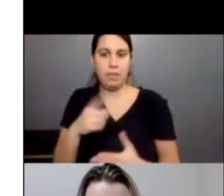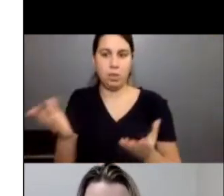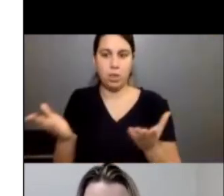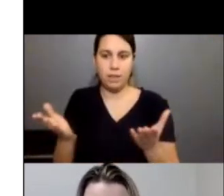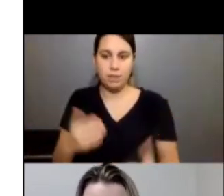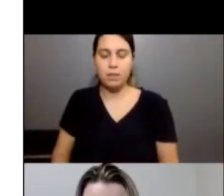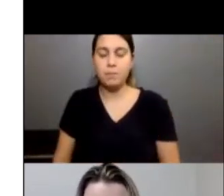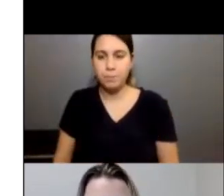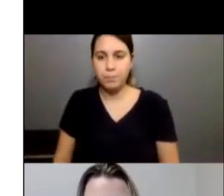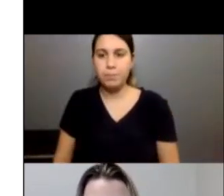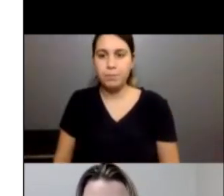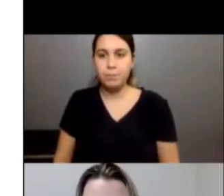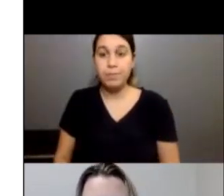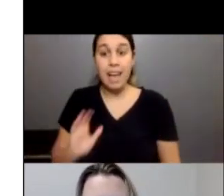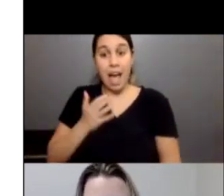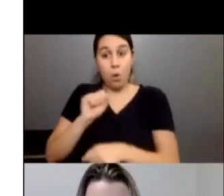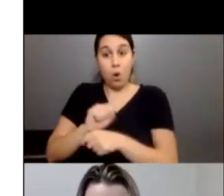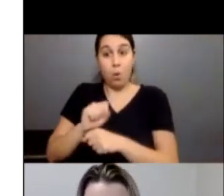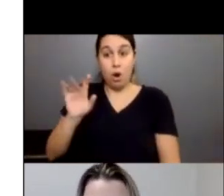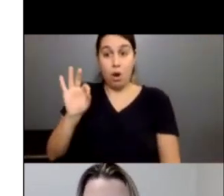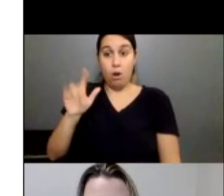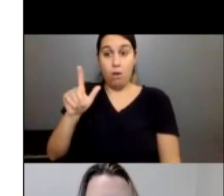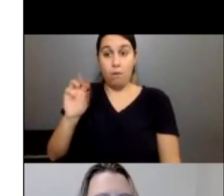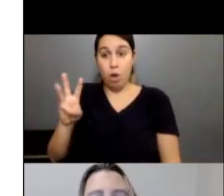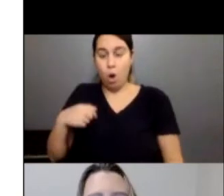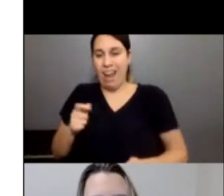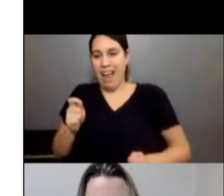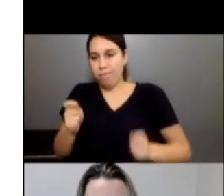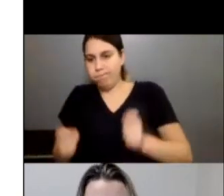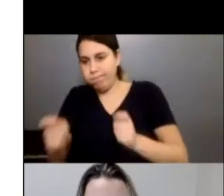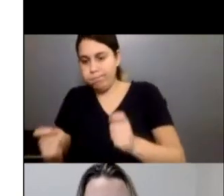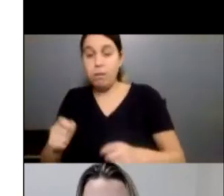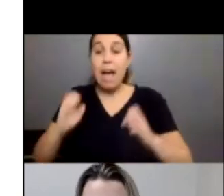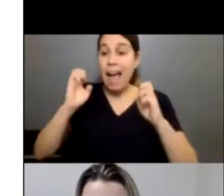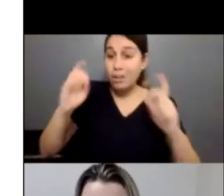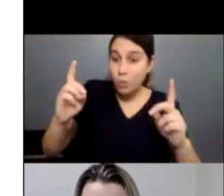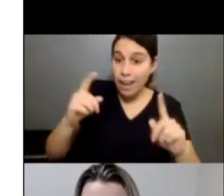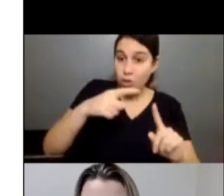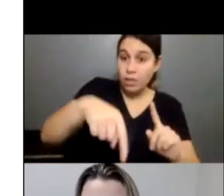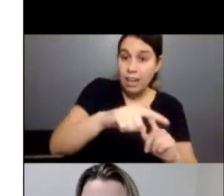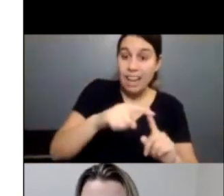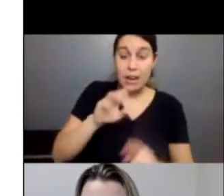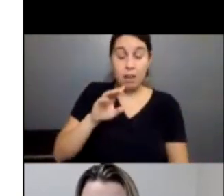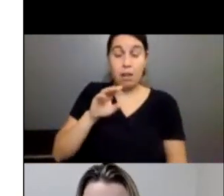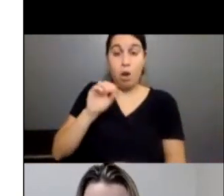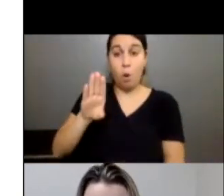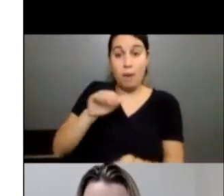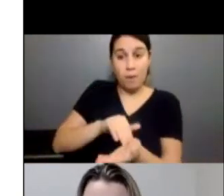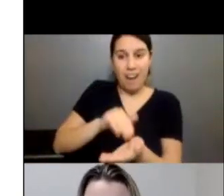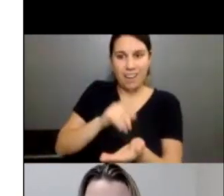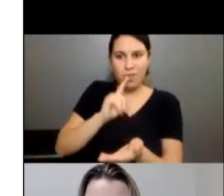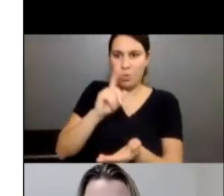largely due to adapting our workflows, provider education on the service, really getting that buy-in from our OB providers, and team